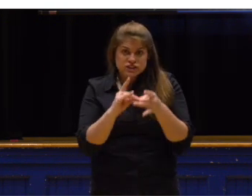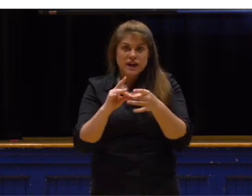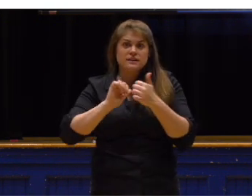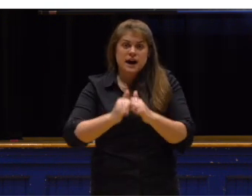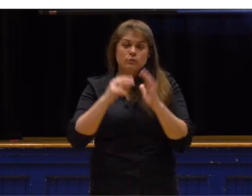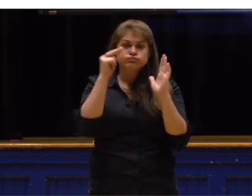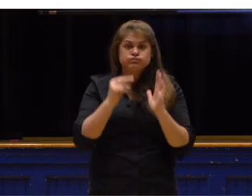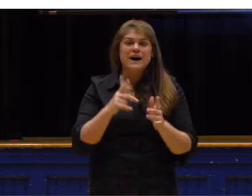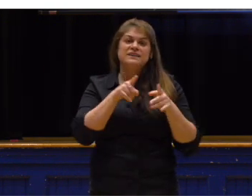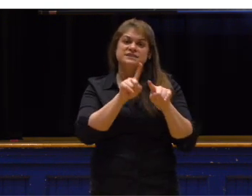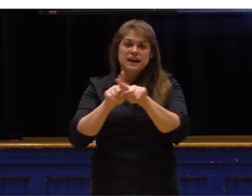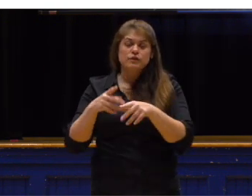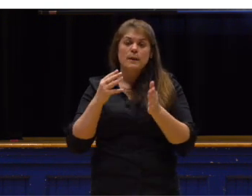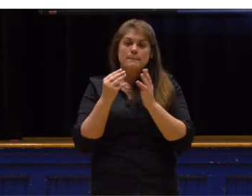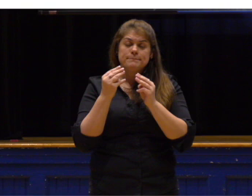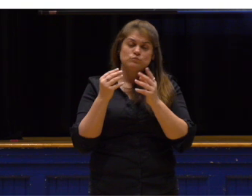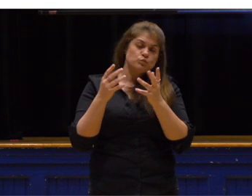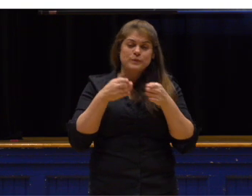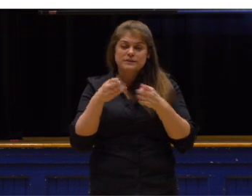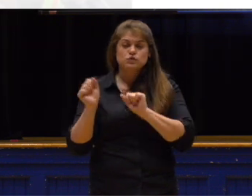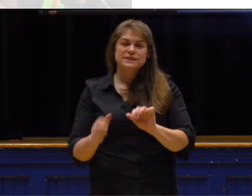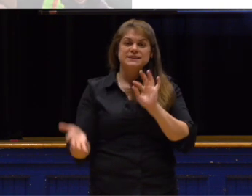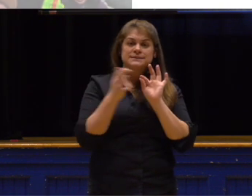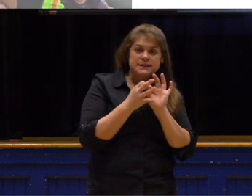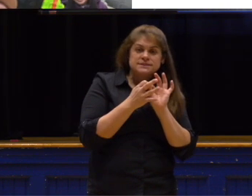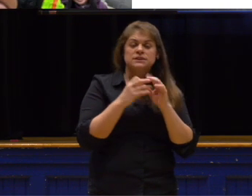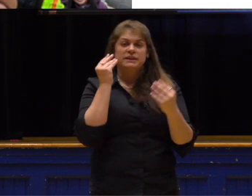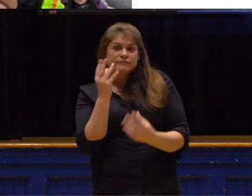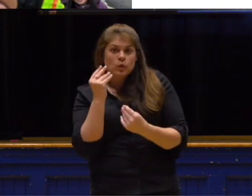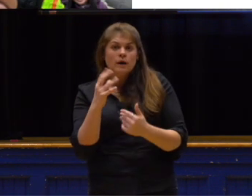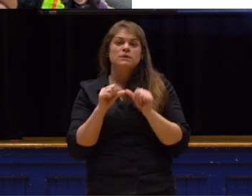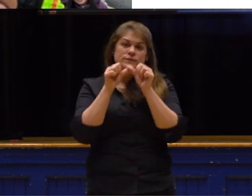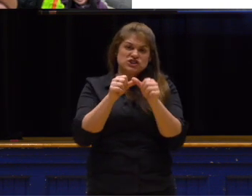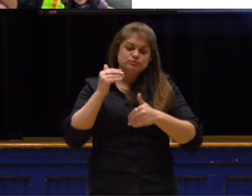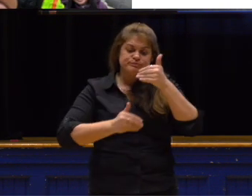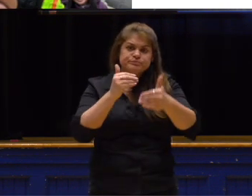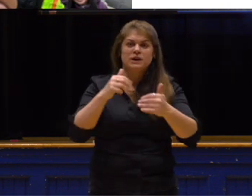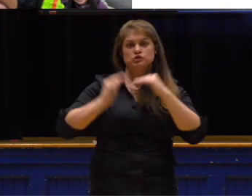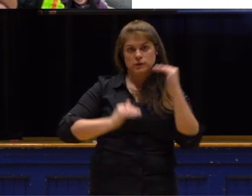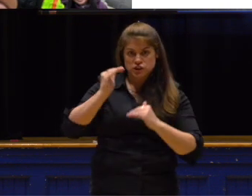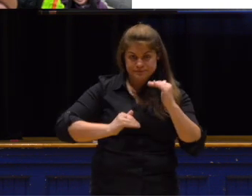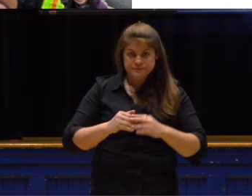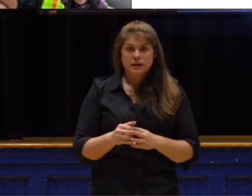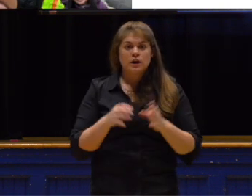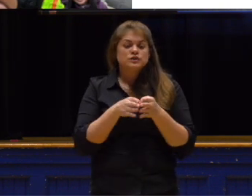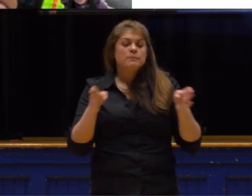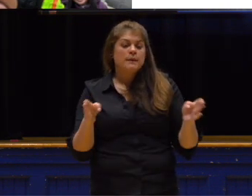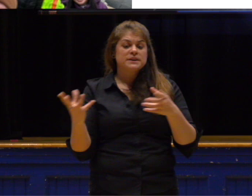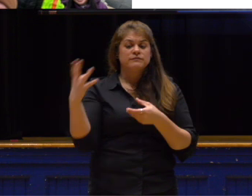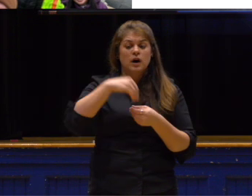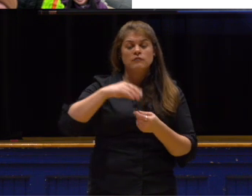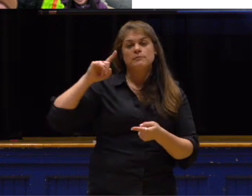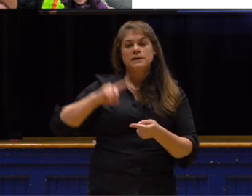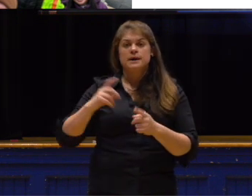different methods by which you can stay connected and informed as the project moves forward. So public involvement and minimizing impacts